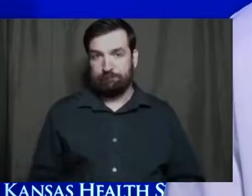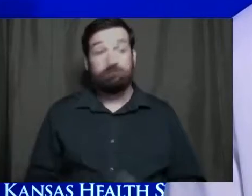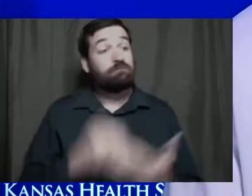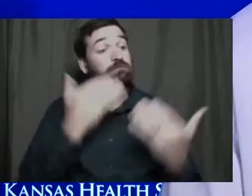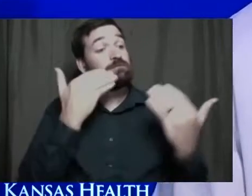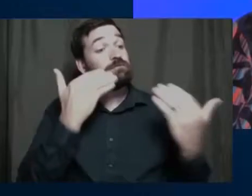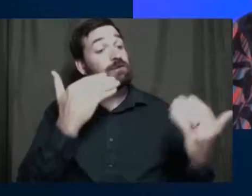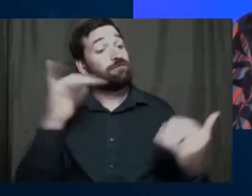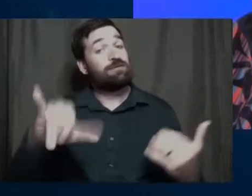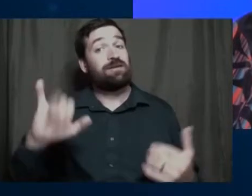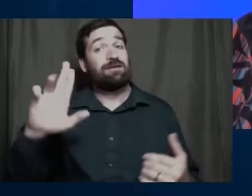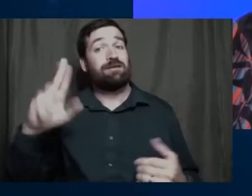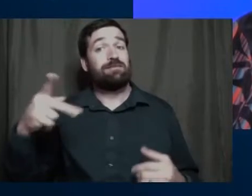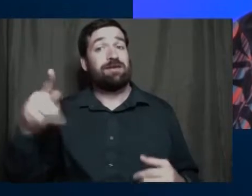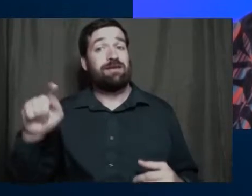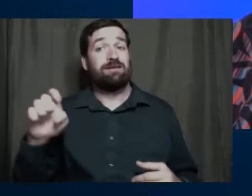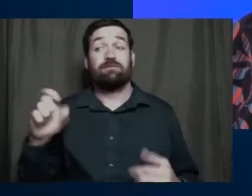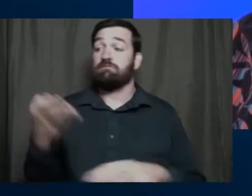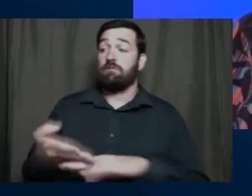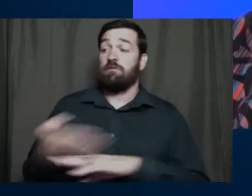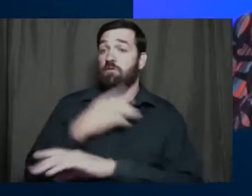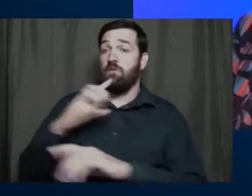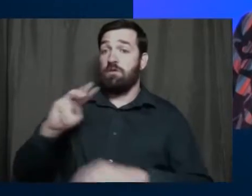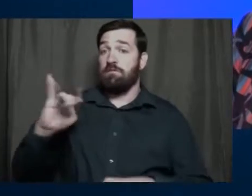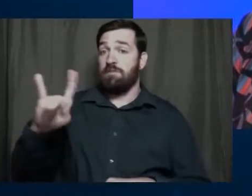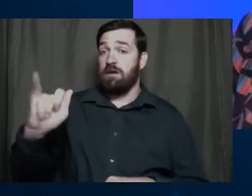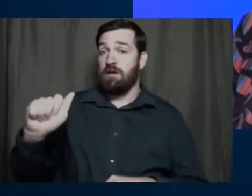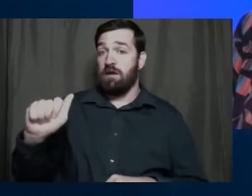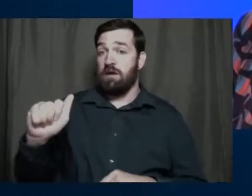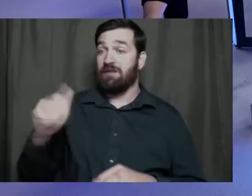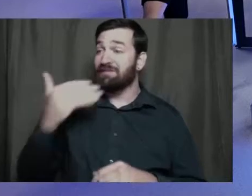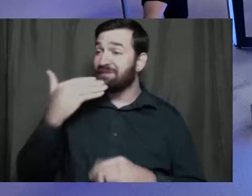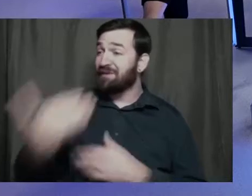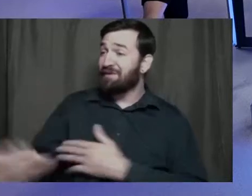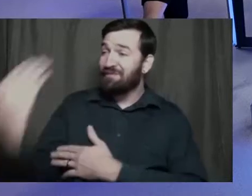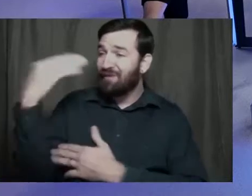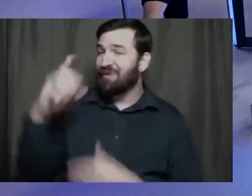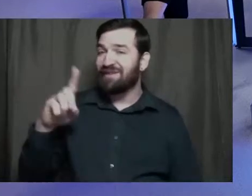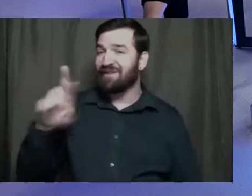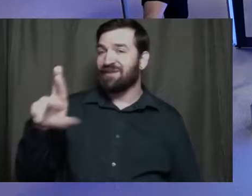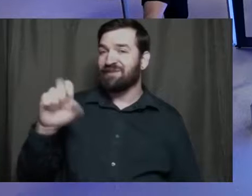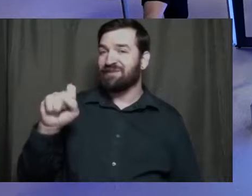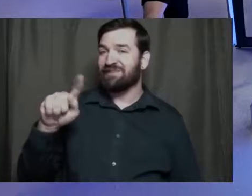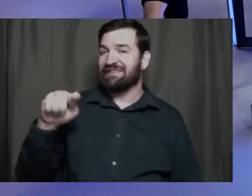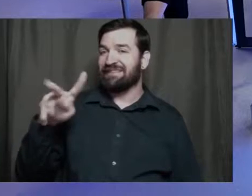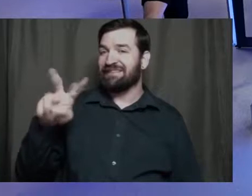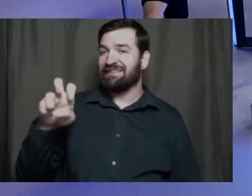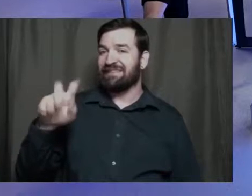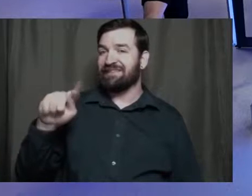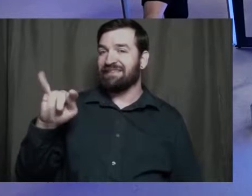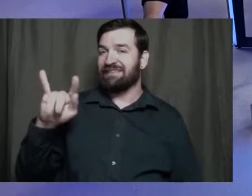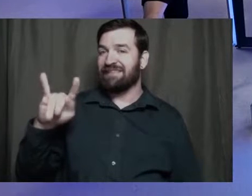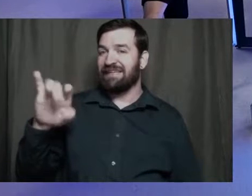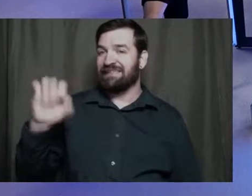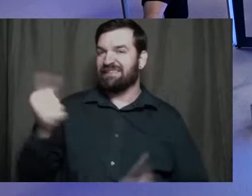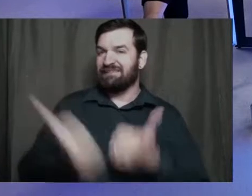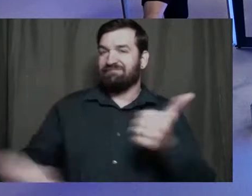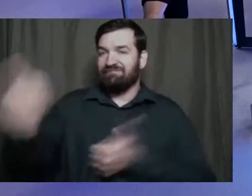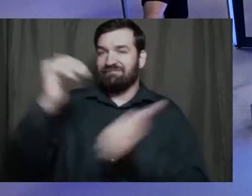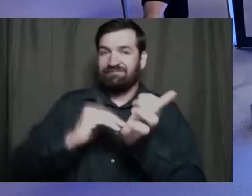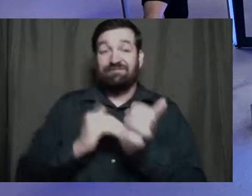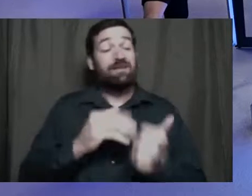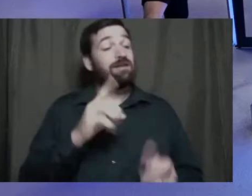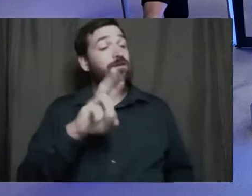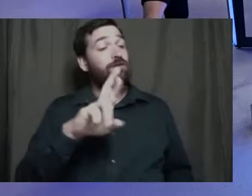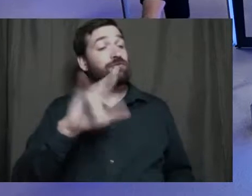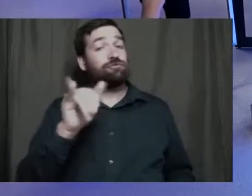we get to our reporter questions today, happy Monday to Chief Medical Officer Dr. Steve Stites. How are you? Good morning. Good, thank you. Good to see you. Yeah, to see Dr. you. Jennifer Schuster, how are you today?